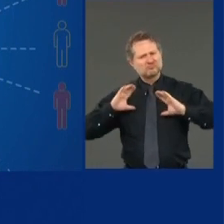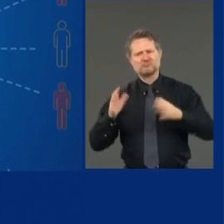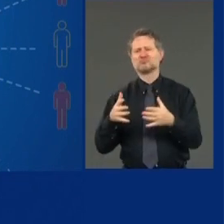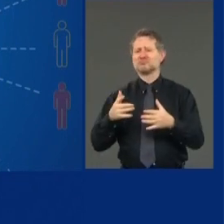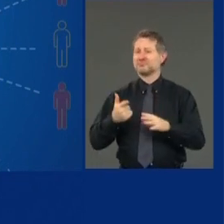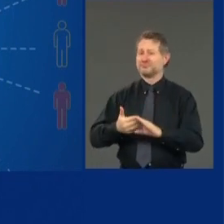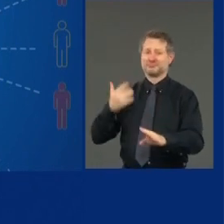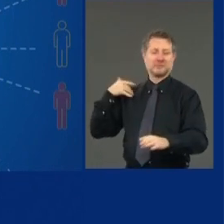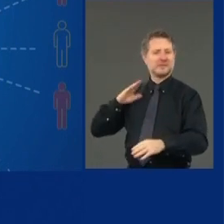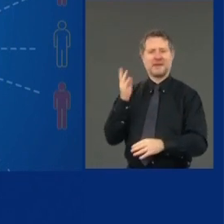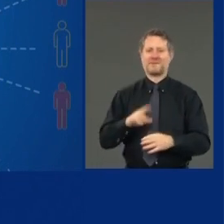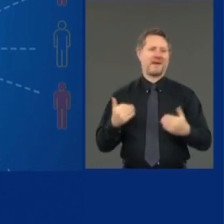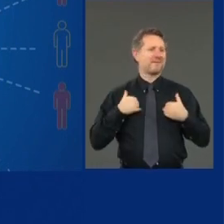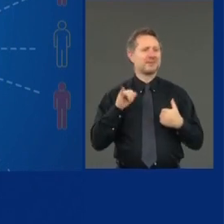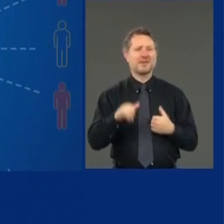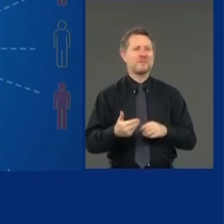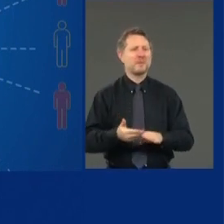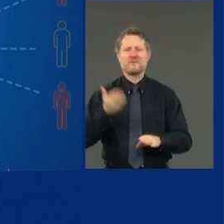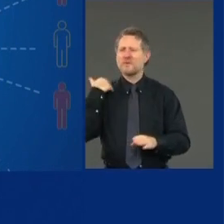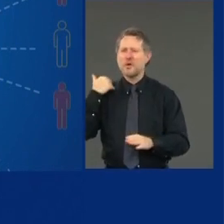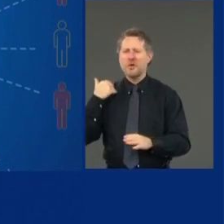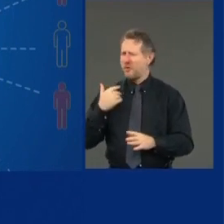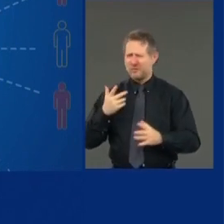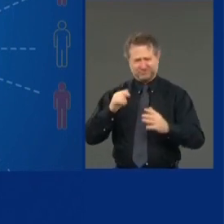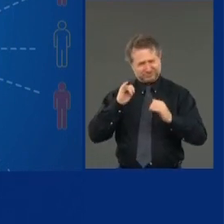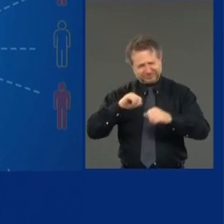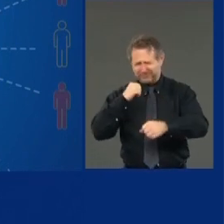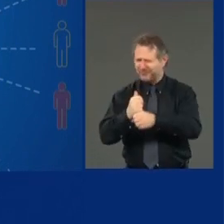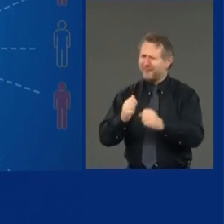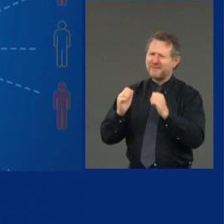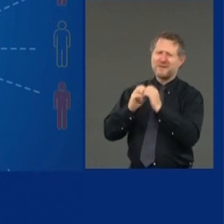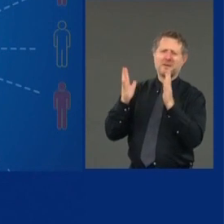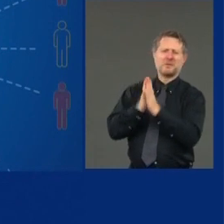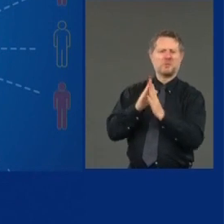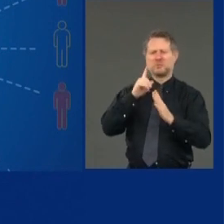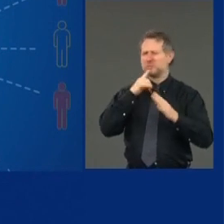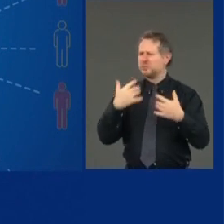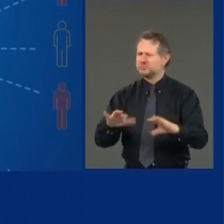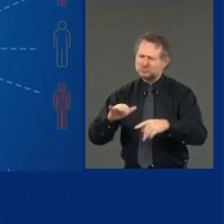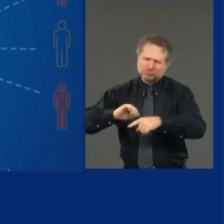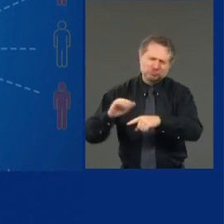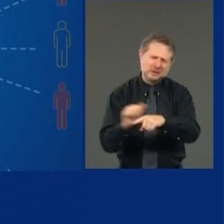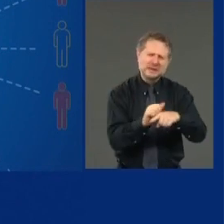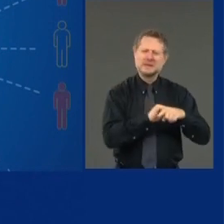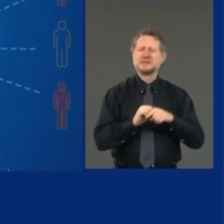tracing program. How do you train tracers? How do you recruit tracers?